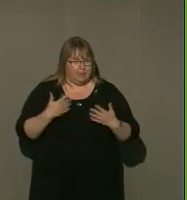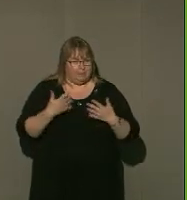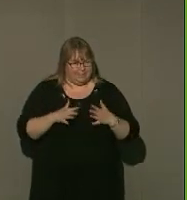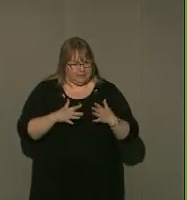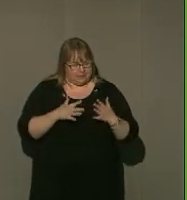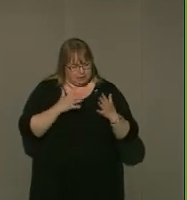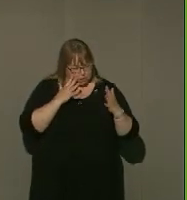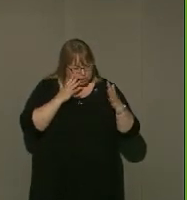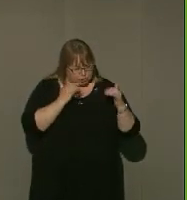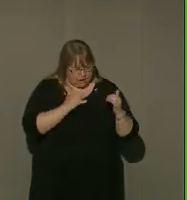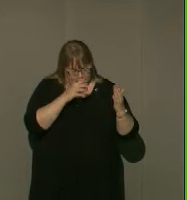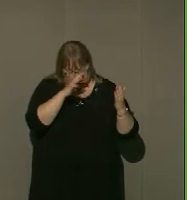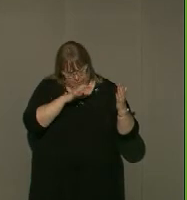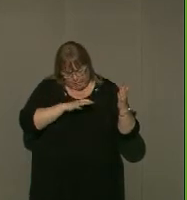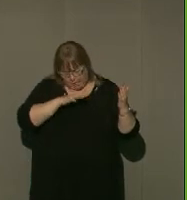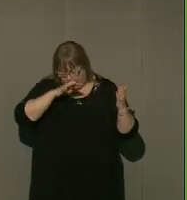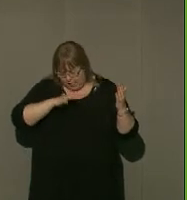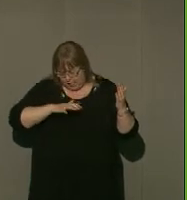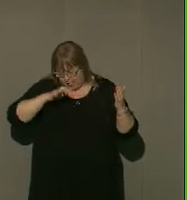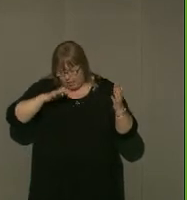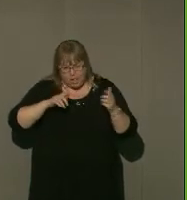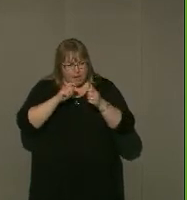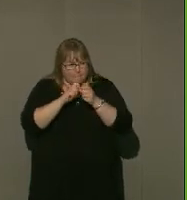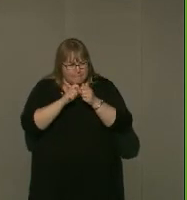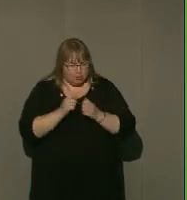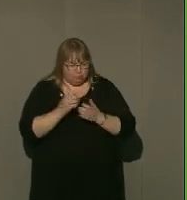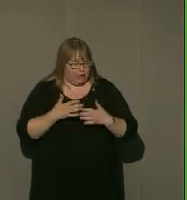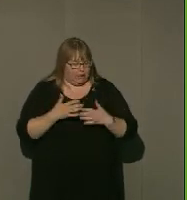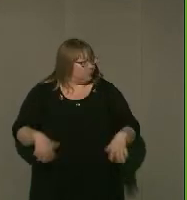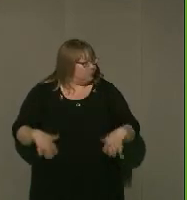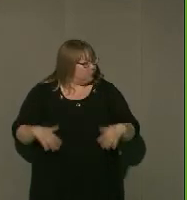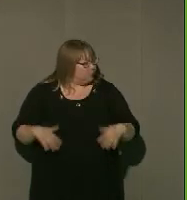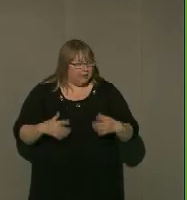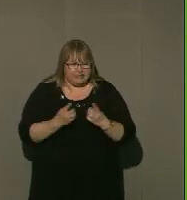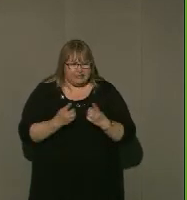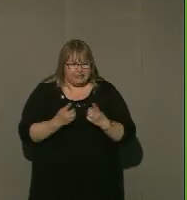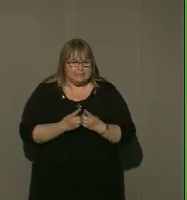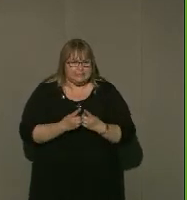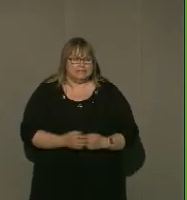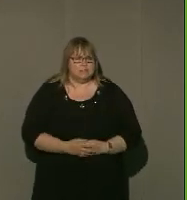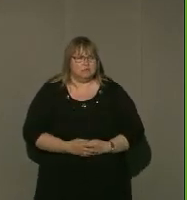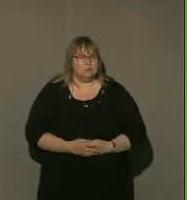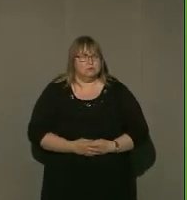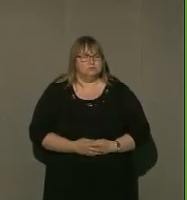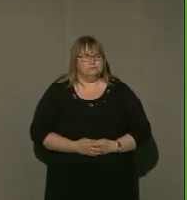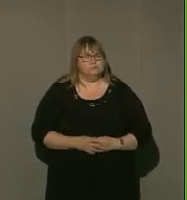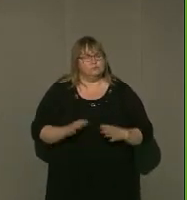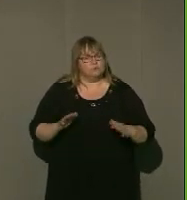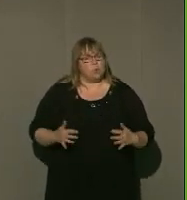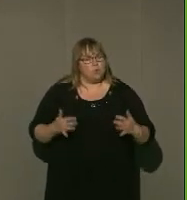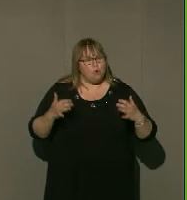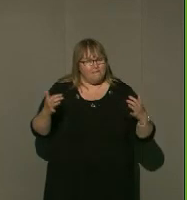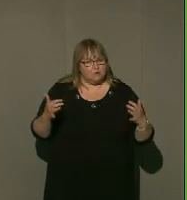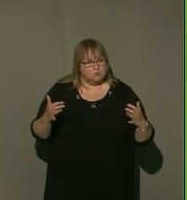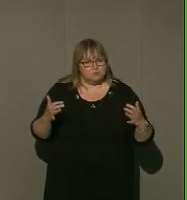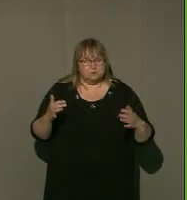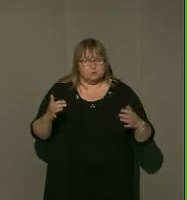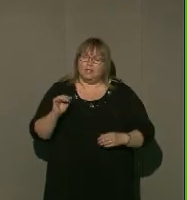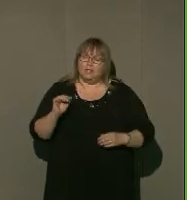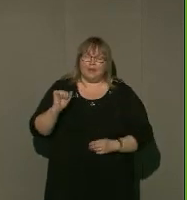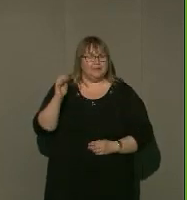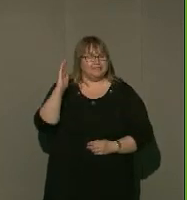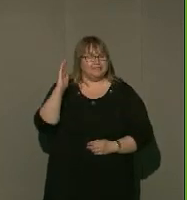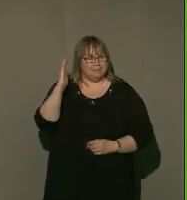it and all of the amendments and did all sorts of amazing things. And I want conference to, particularly speakers, to be